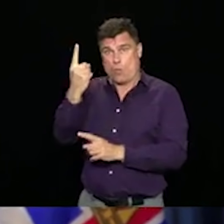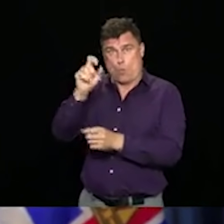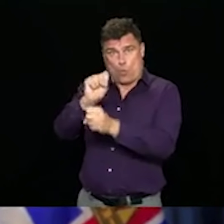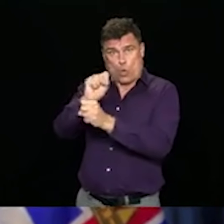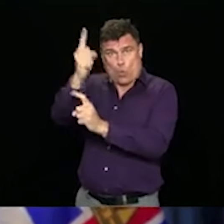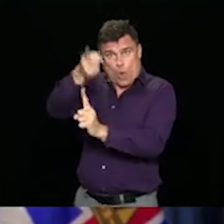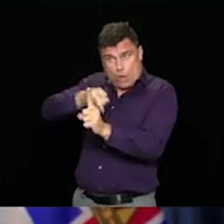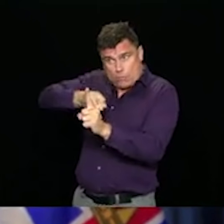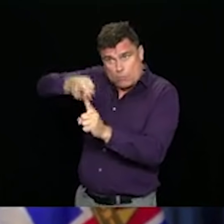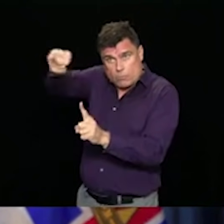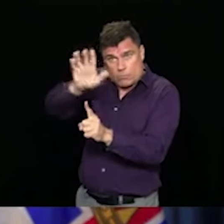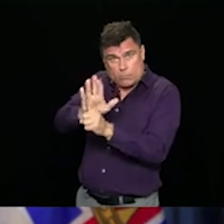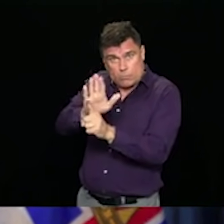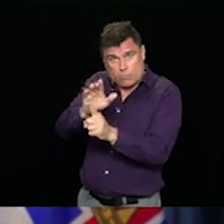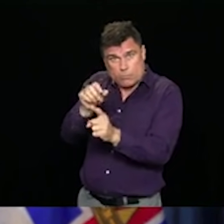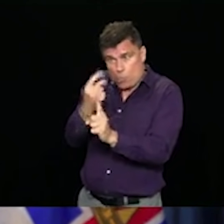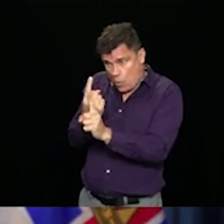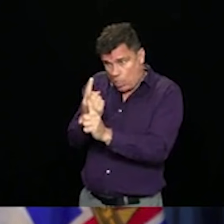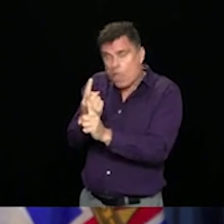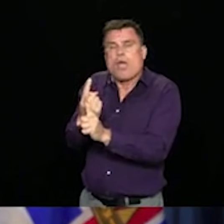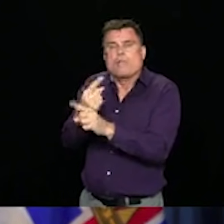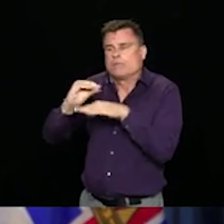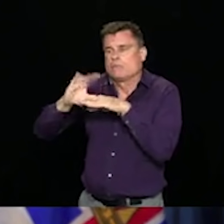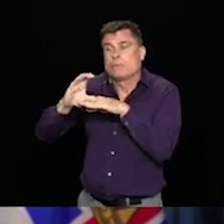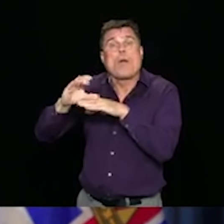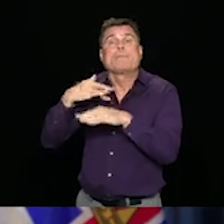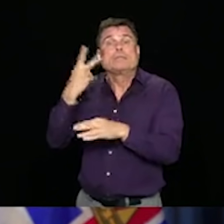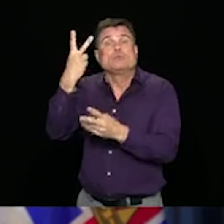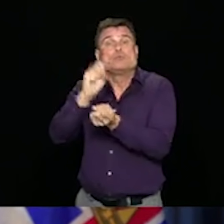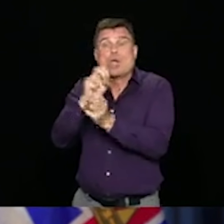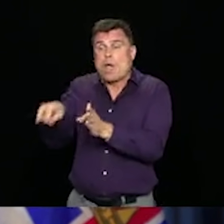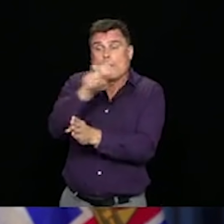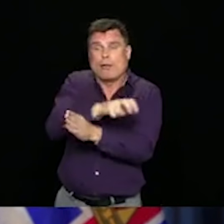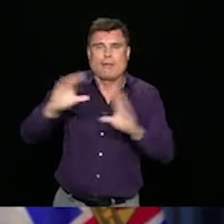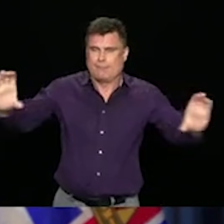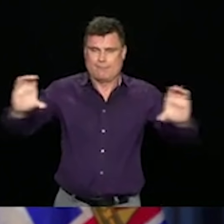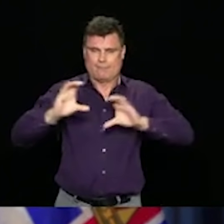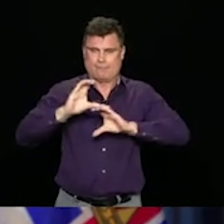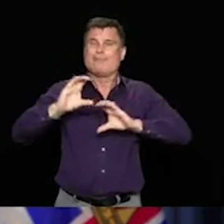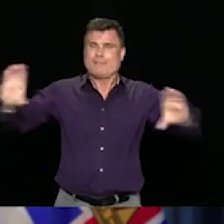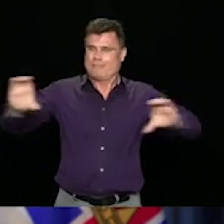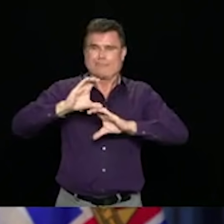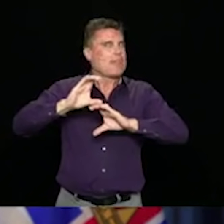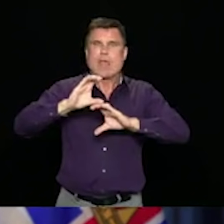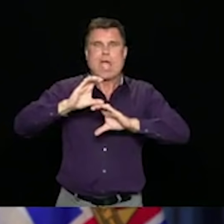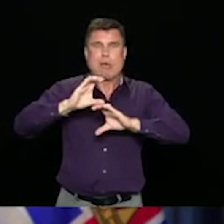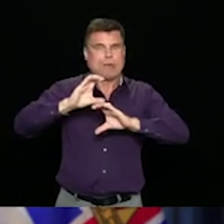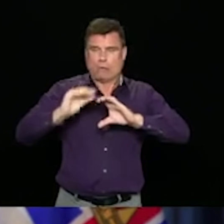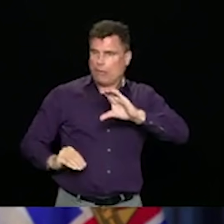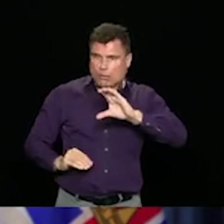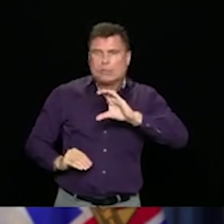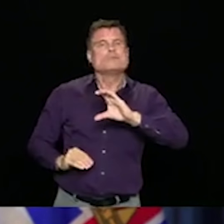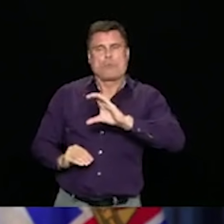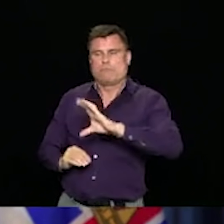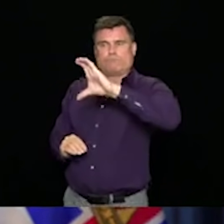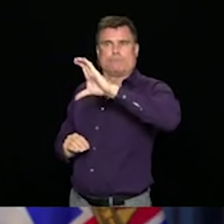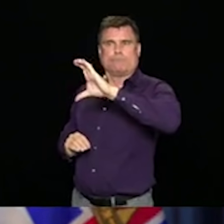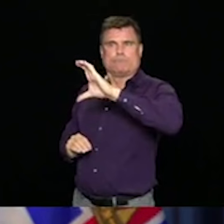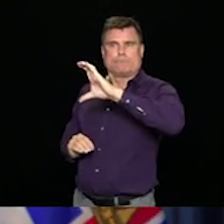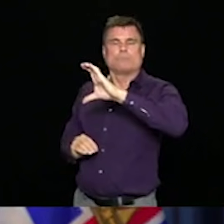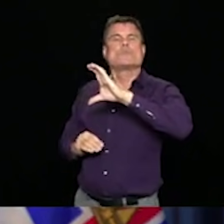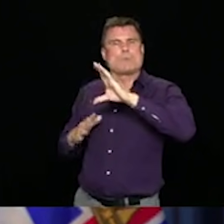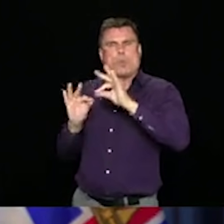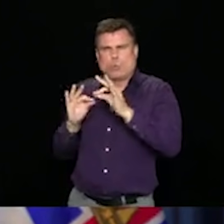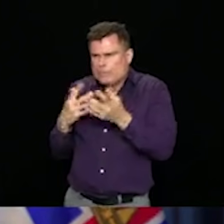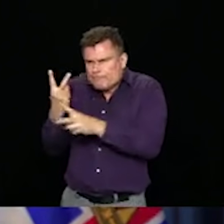a fundamental reason for our success. To support this work, the Ministry has worked with legal services, health authorities, and industry partners to